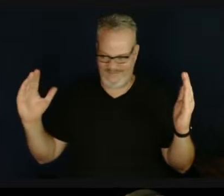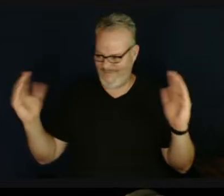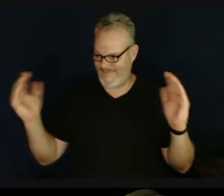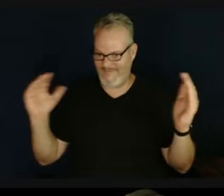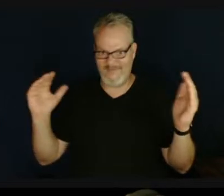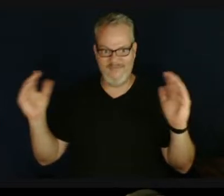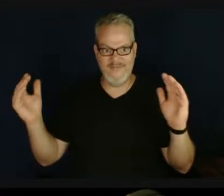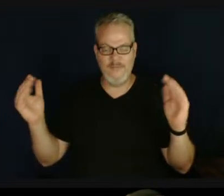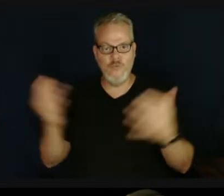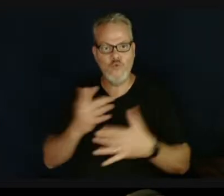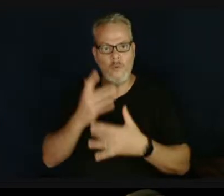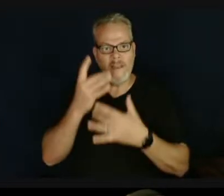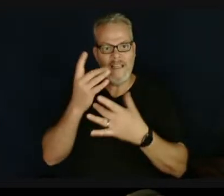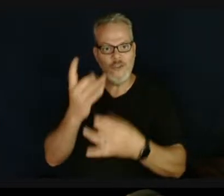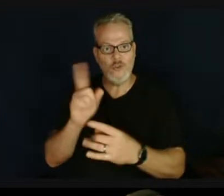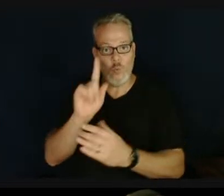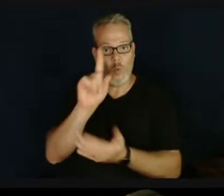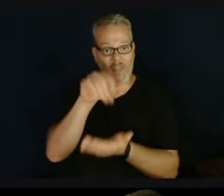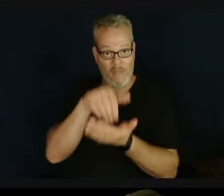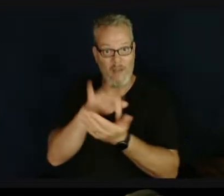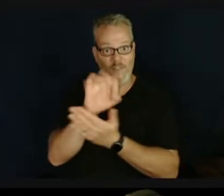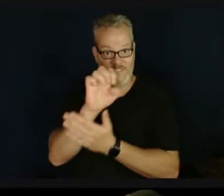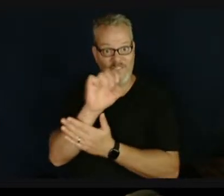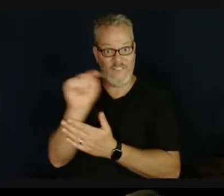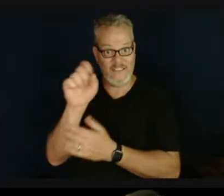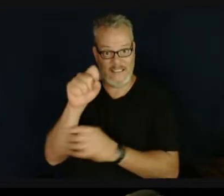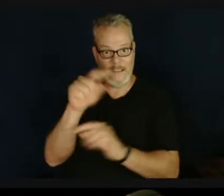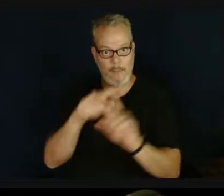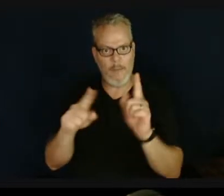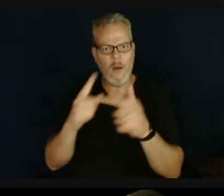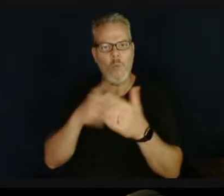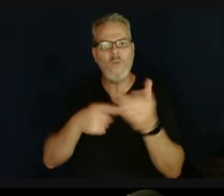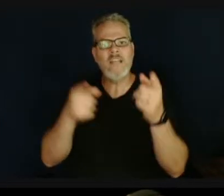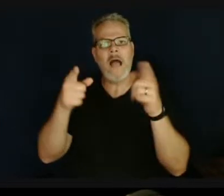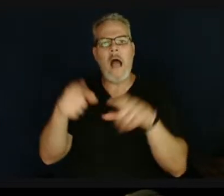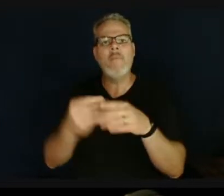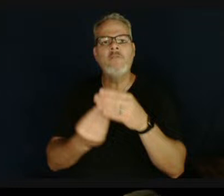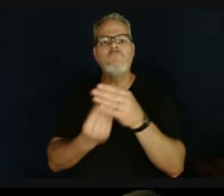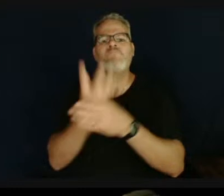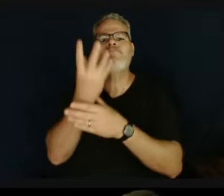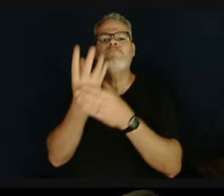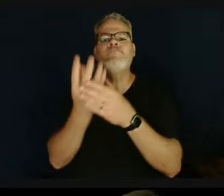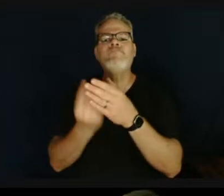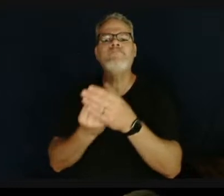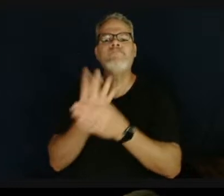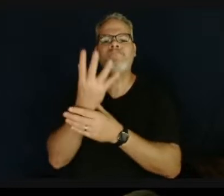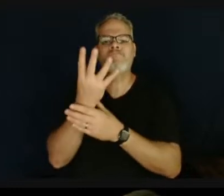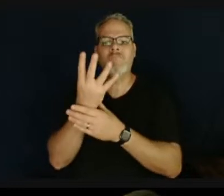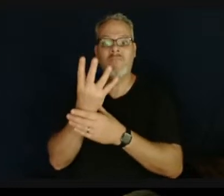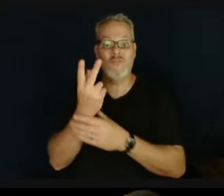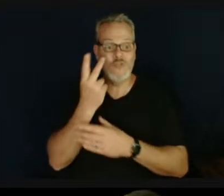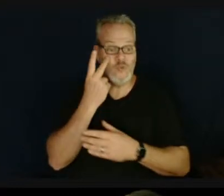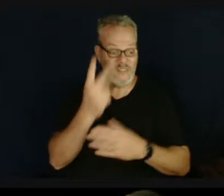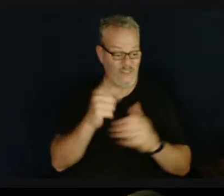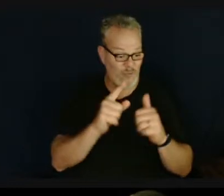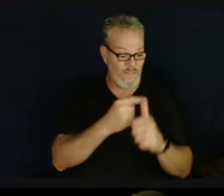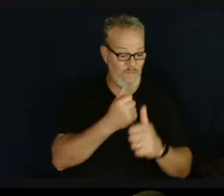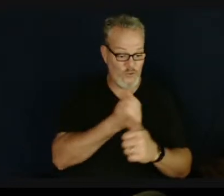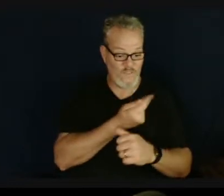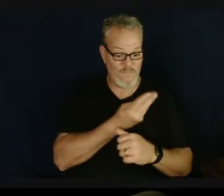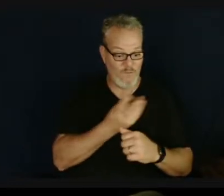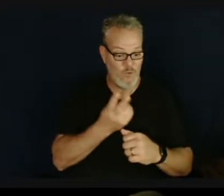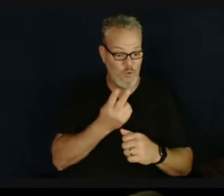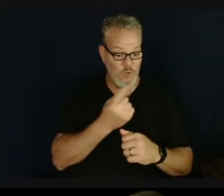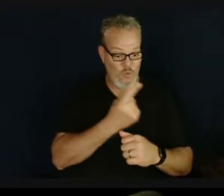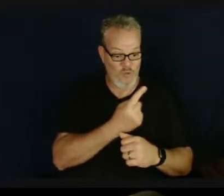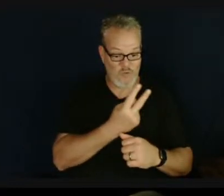just in what's 1,000 feet, but what's peaking to these extra record heights as well. And you can see that there's really nothing in the first few episodes doing